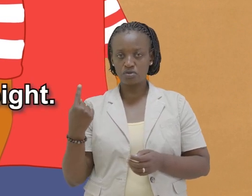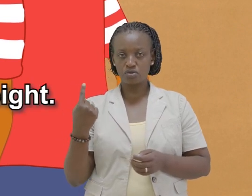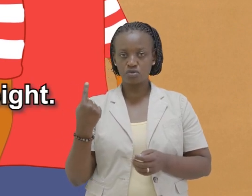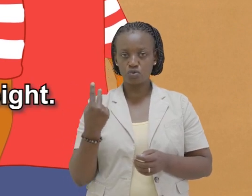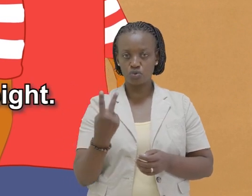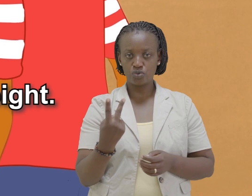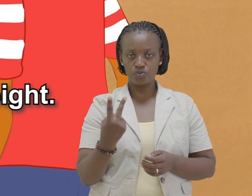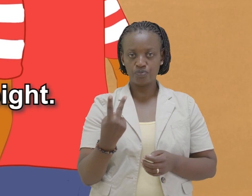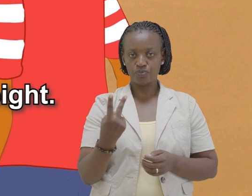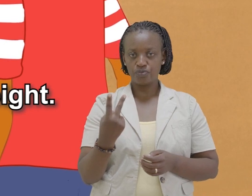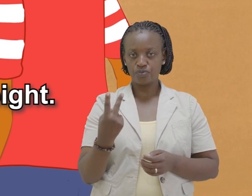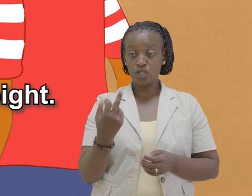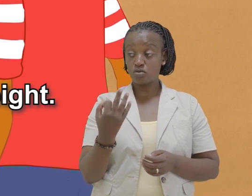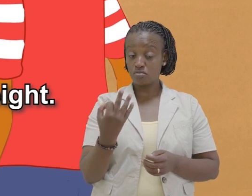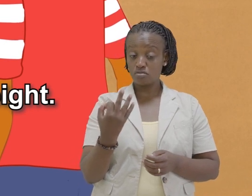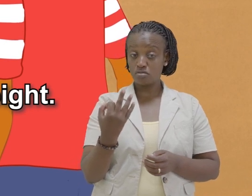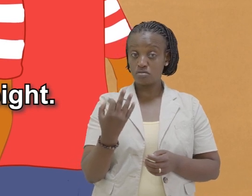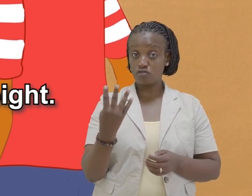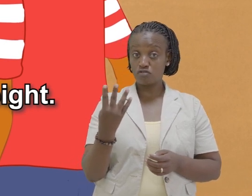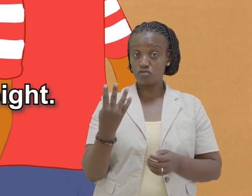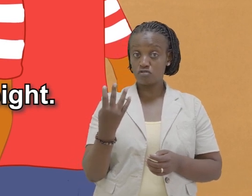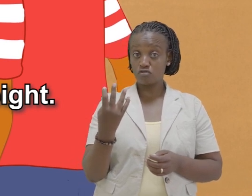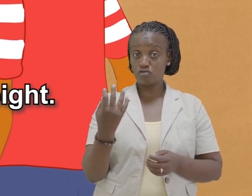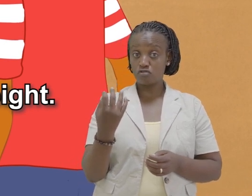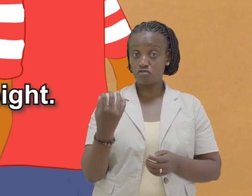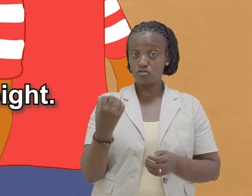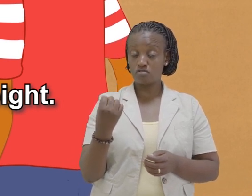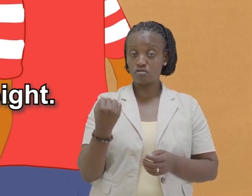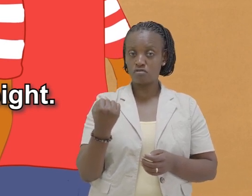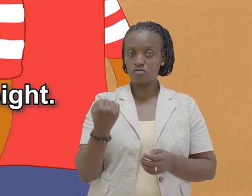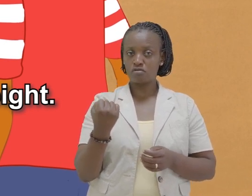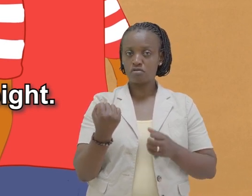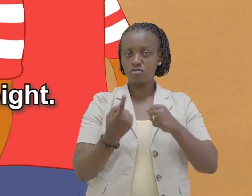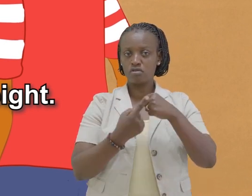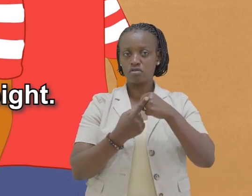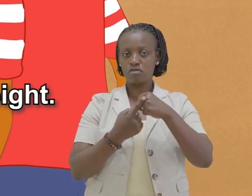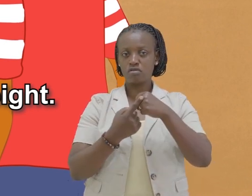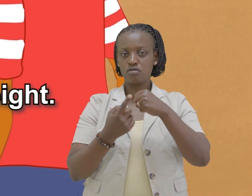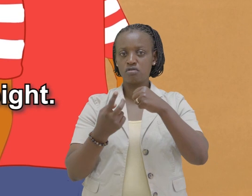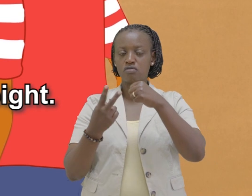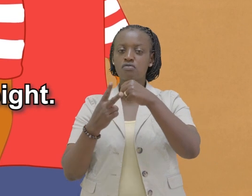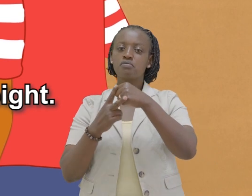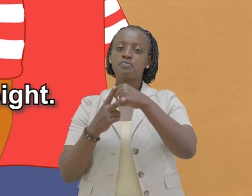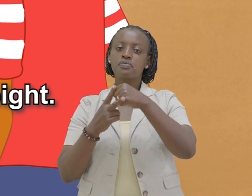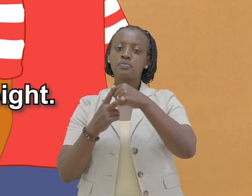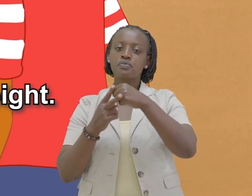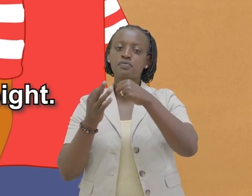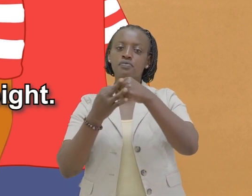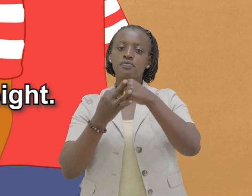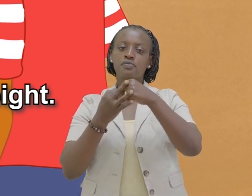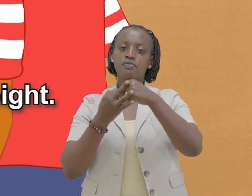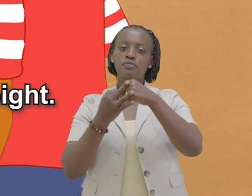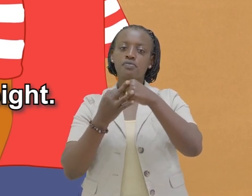One, two, three, four, five, six, seven,